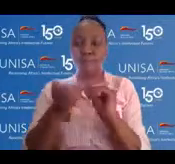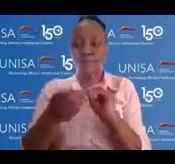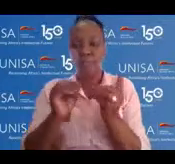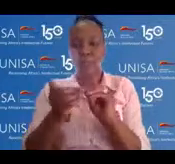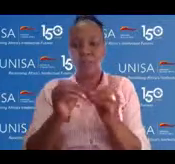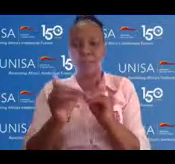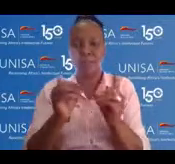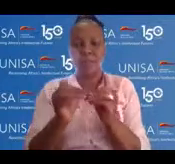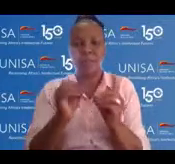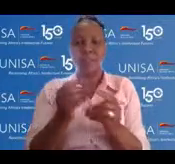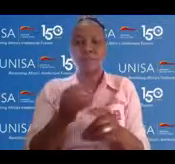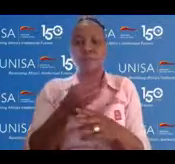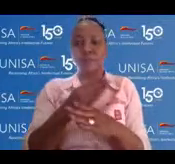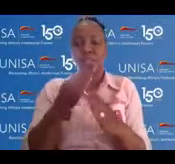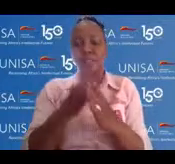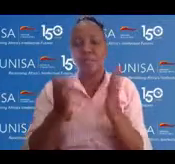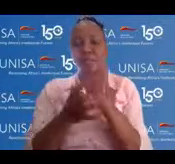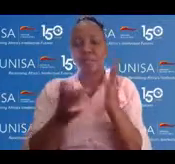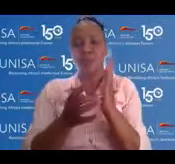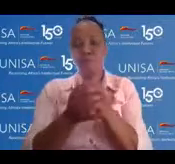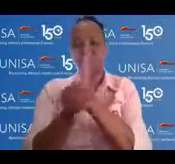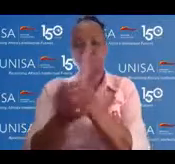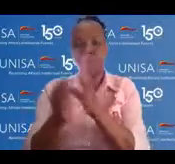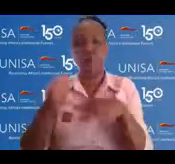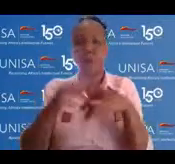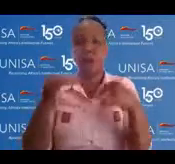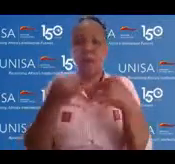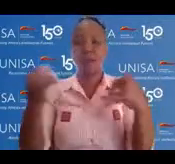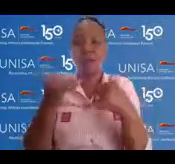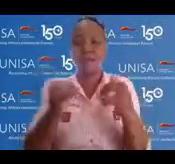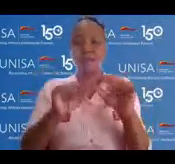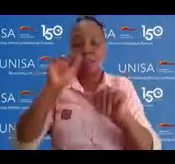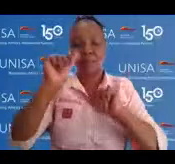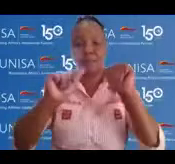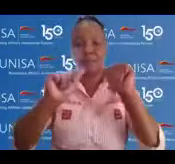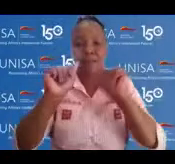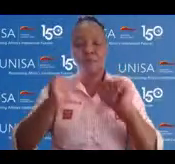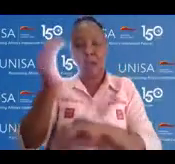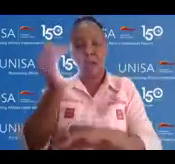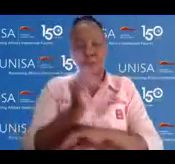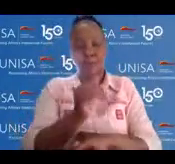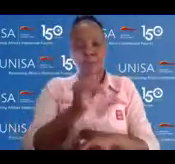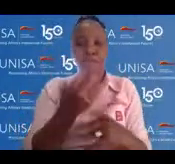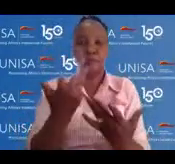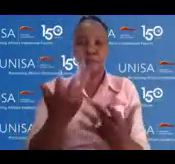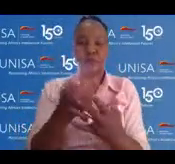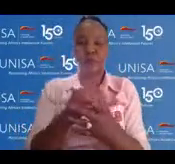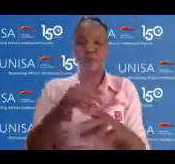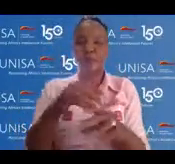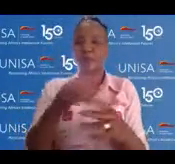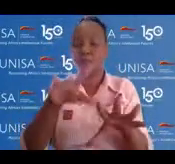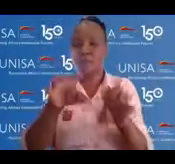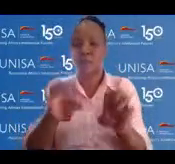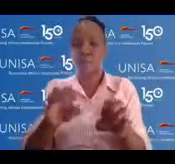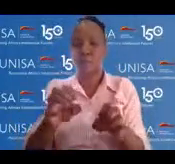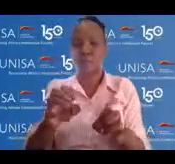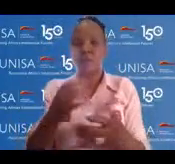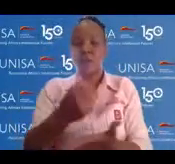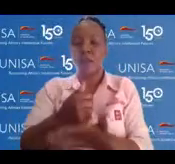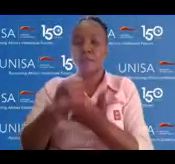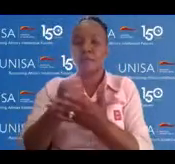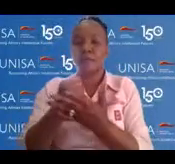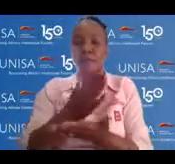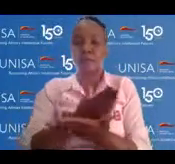skills for your online assessments, for your upcoming examinations, and also to help you ease some of the stress by ensuring that you feel more